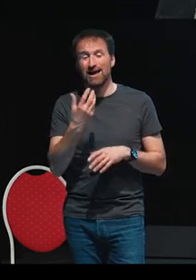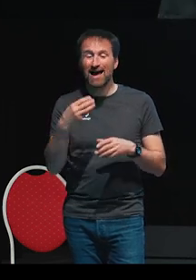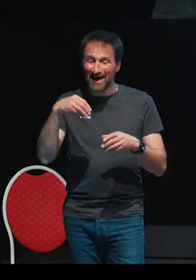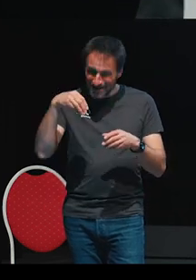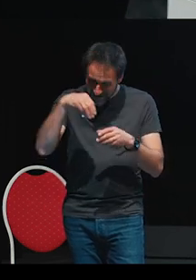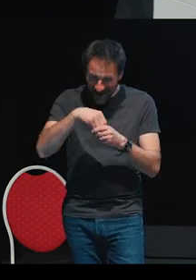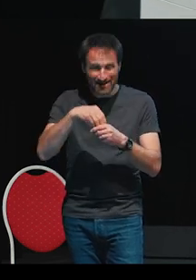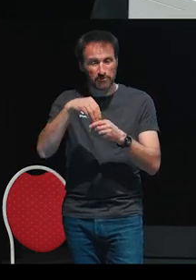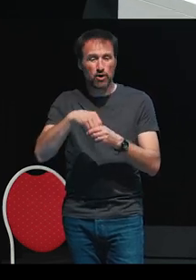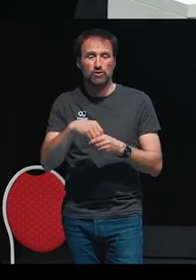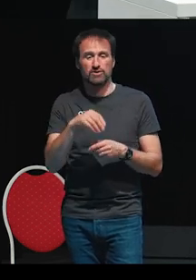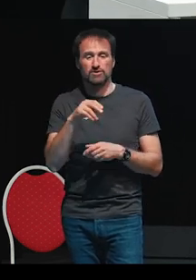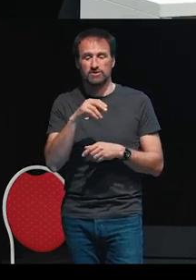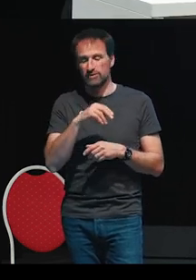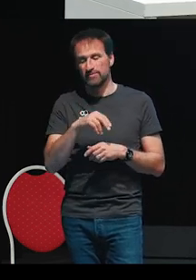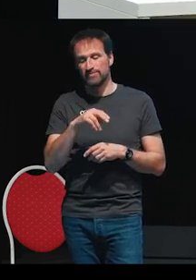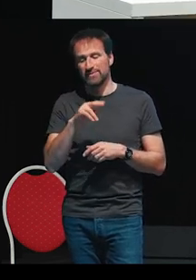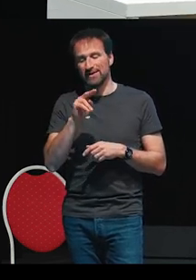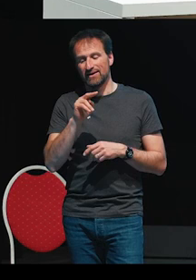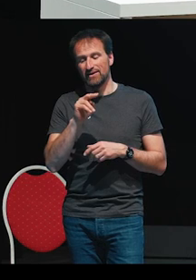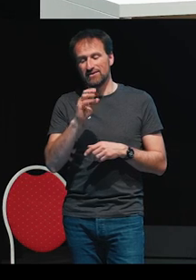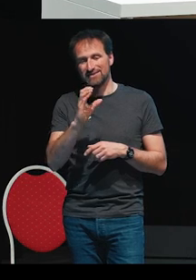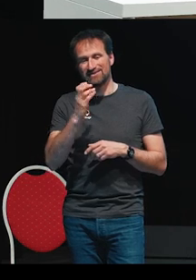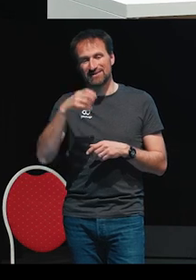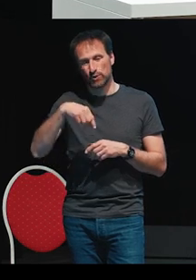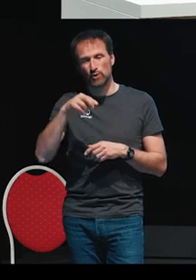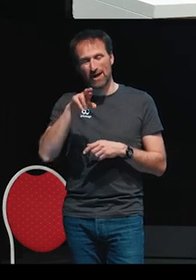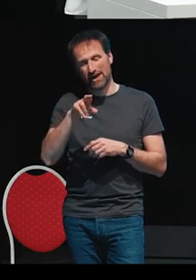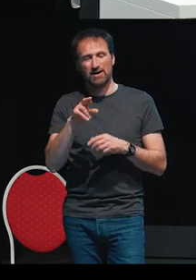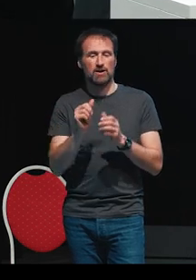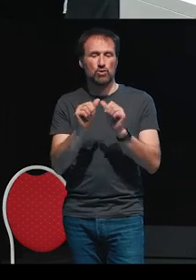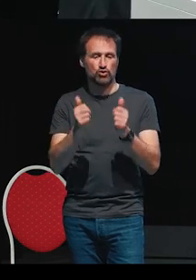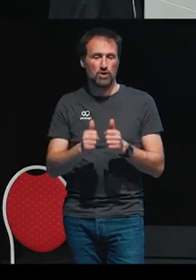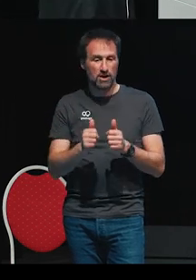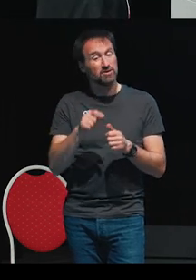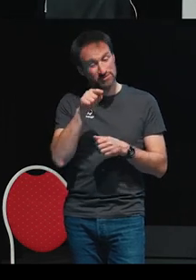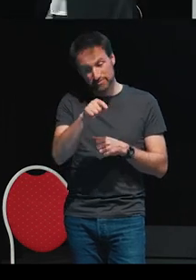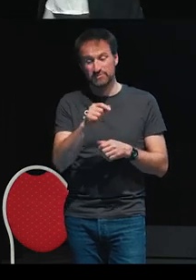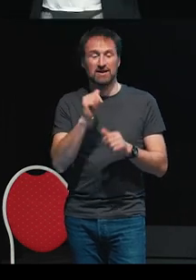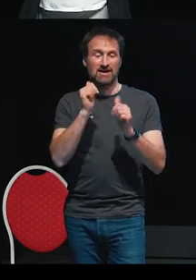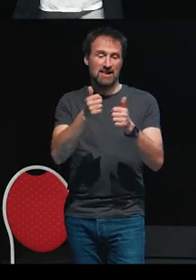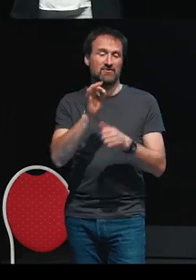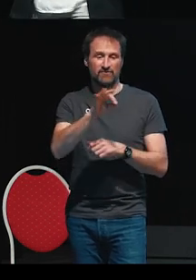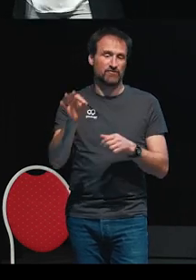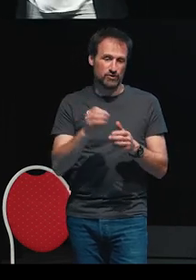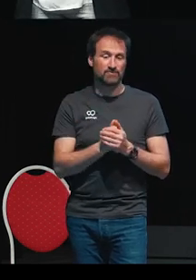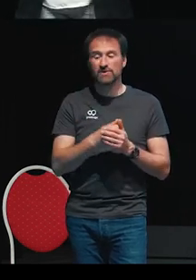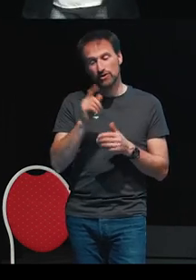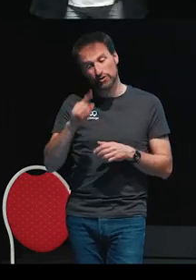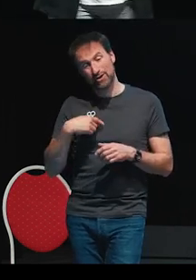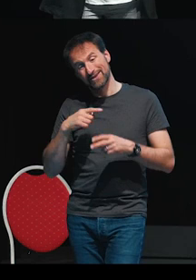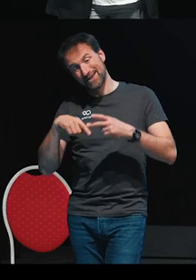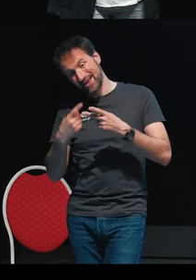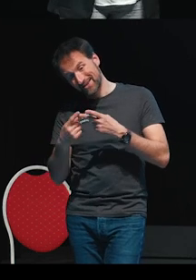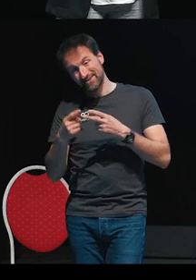module that can help you implement that too. So another optimization that I would like to talk about is